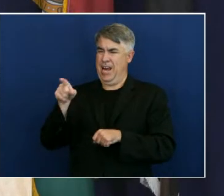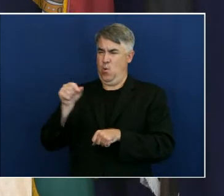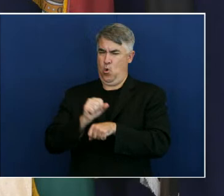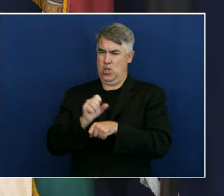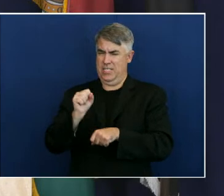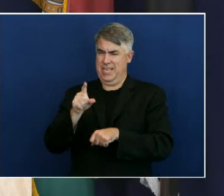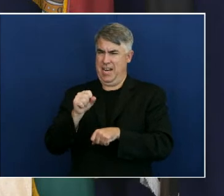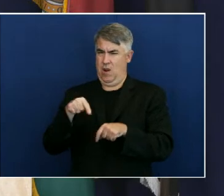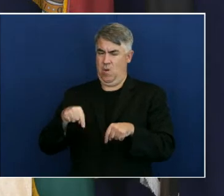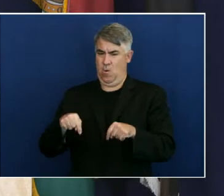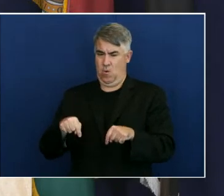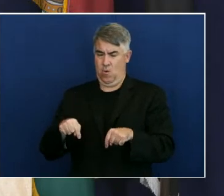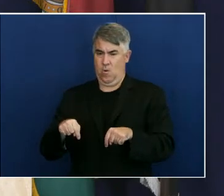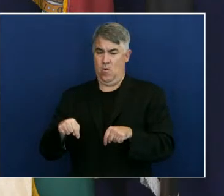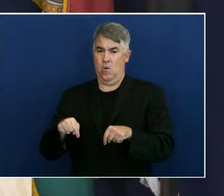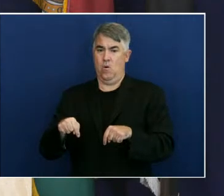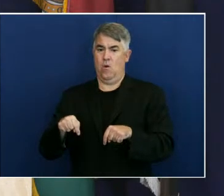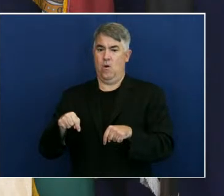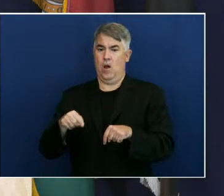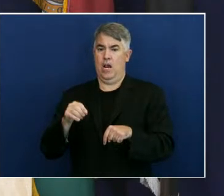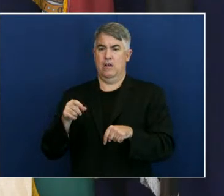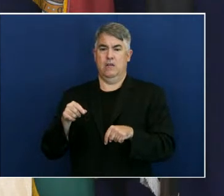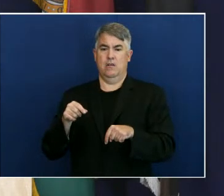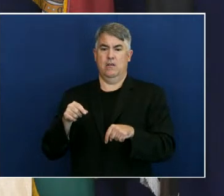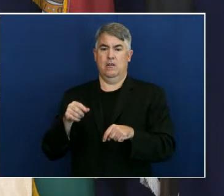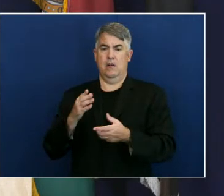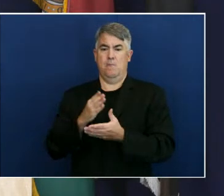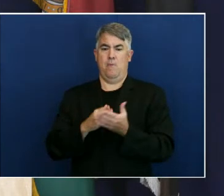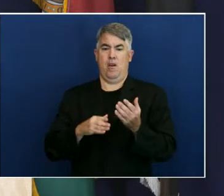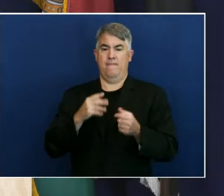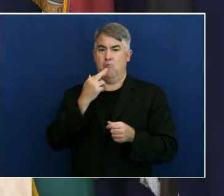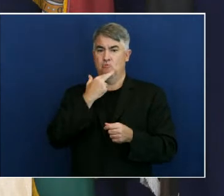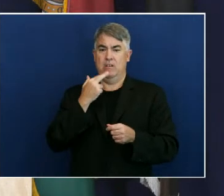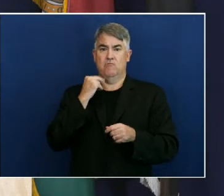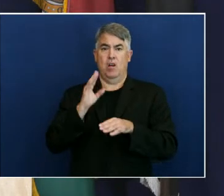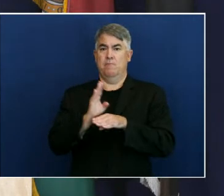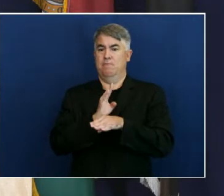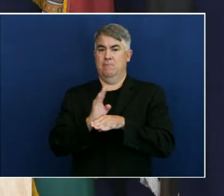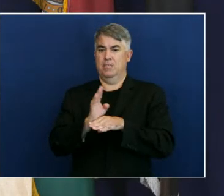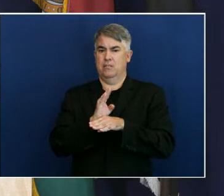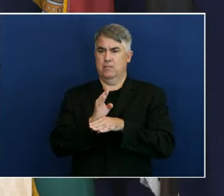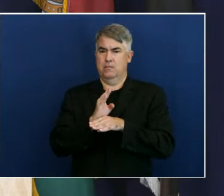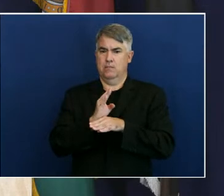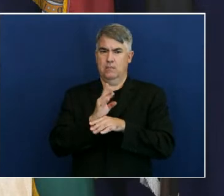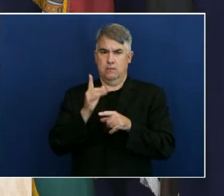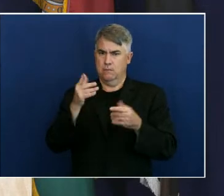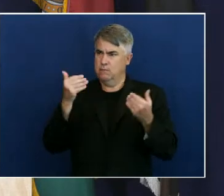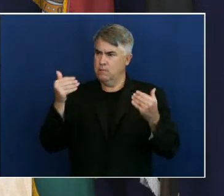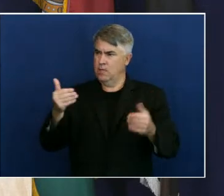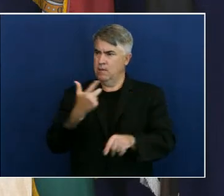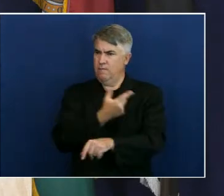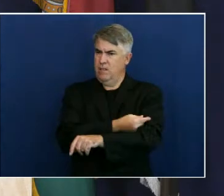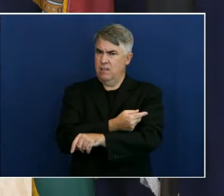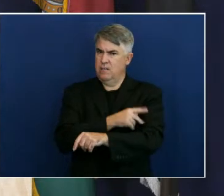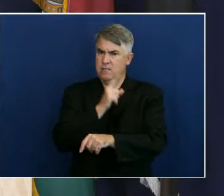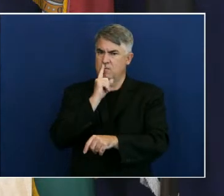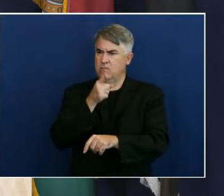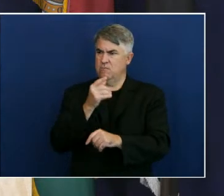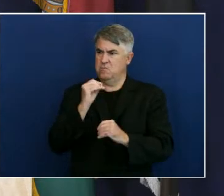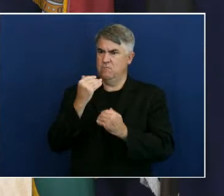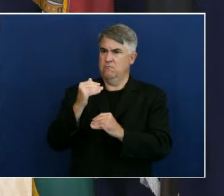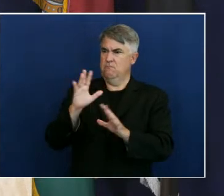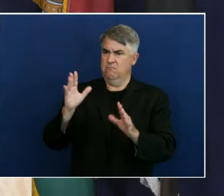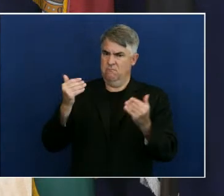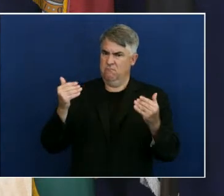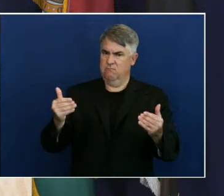you are already, if you're a restaurant, part of the restaurant industry, you should have already been able to receive that vaccine. Entonces es